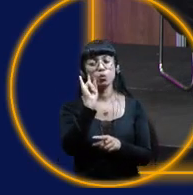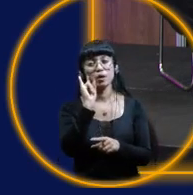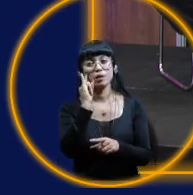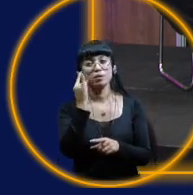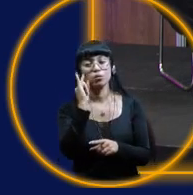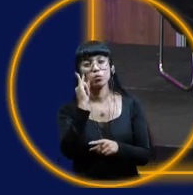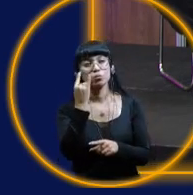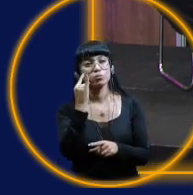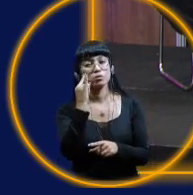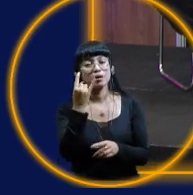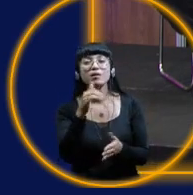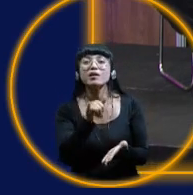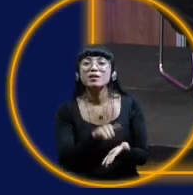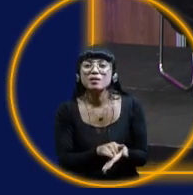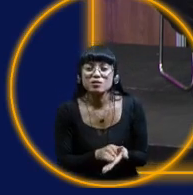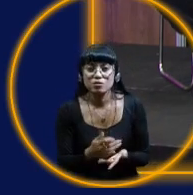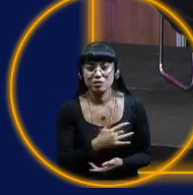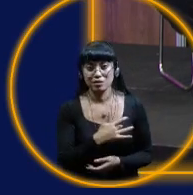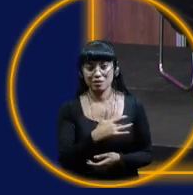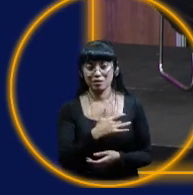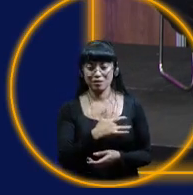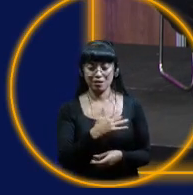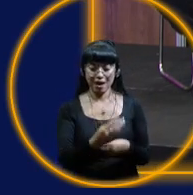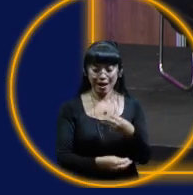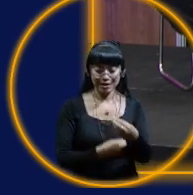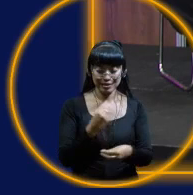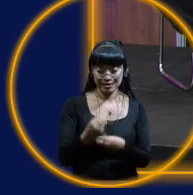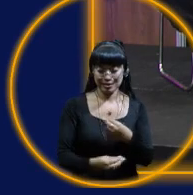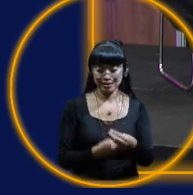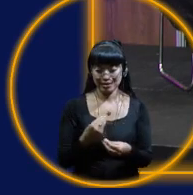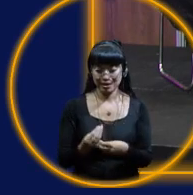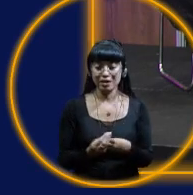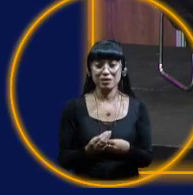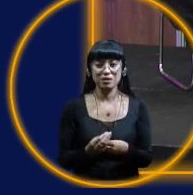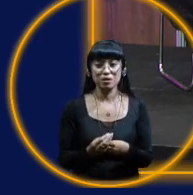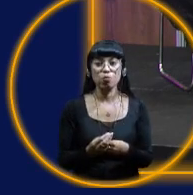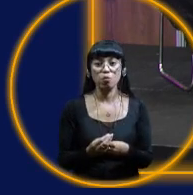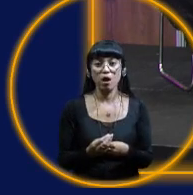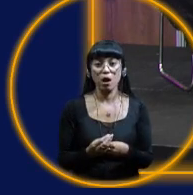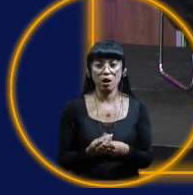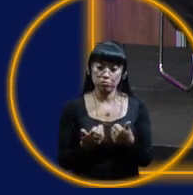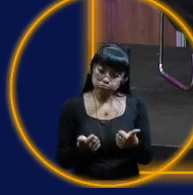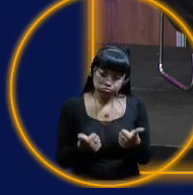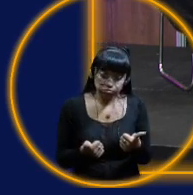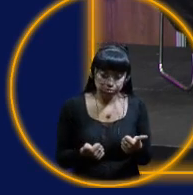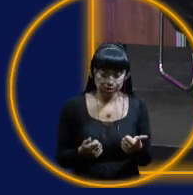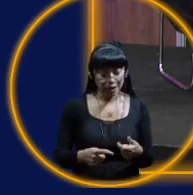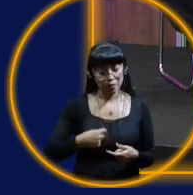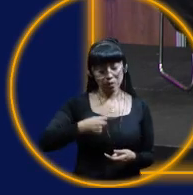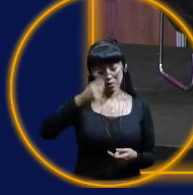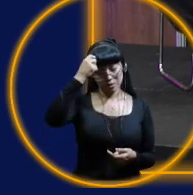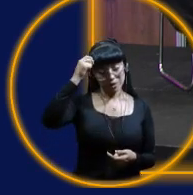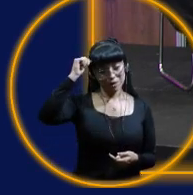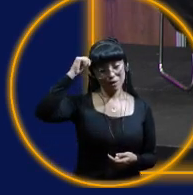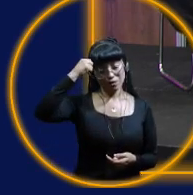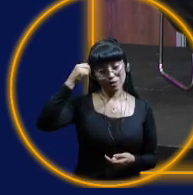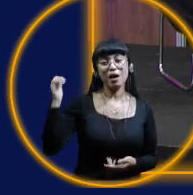make will get missed. Because that's part of it. But there's so